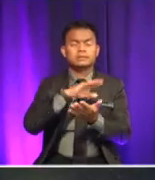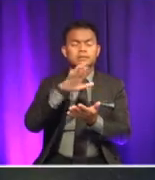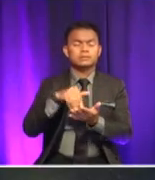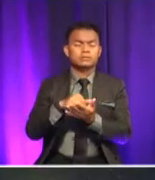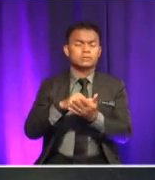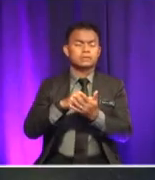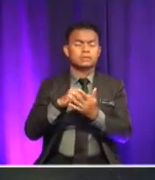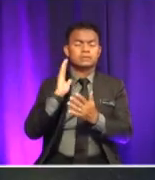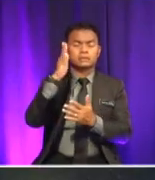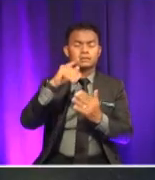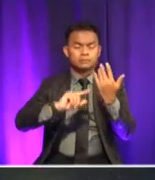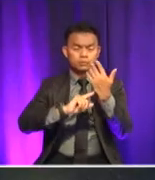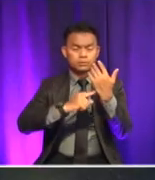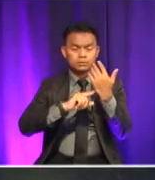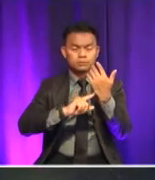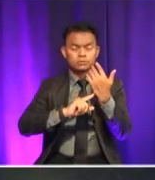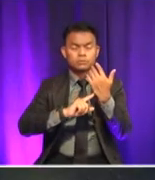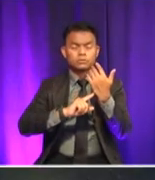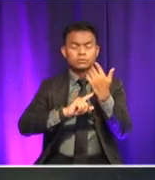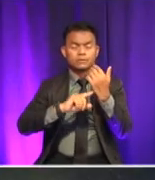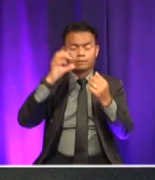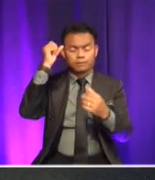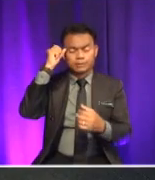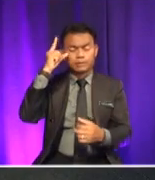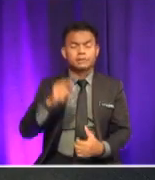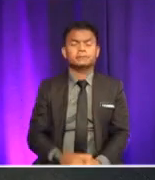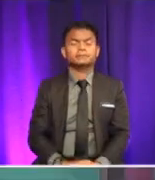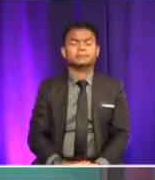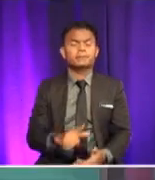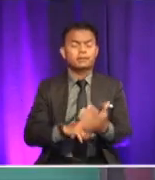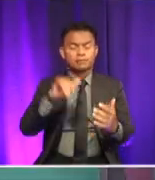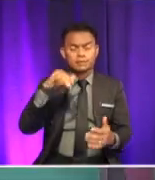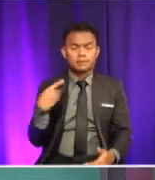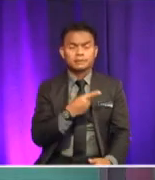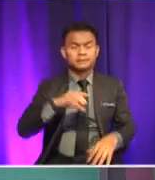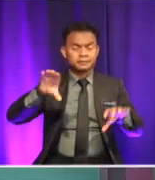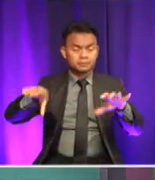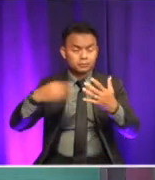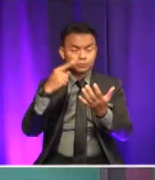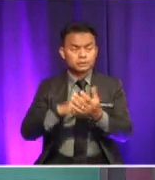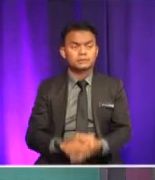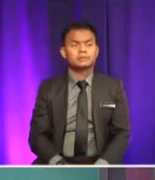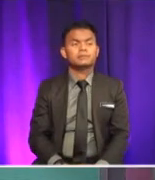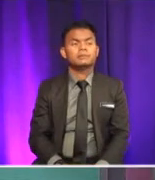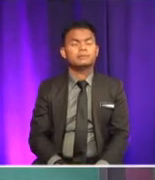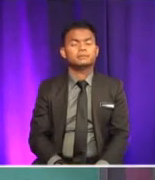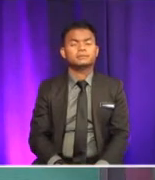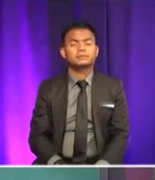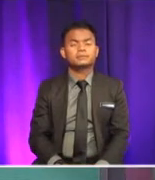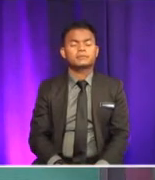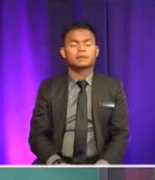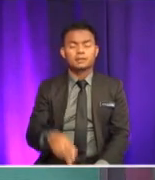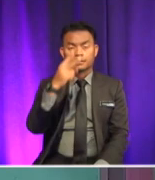Okay, why is she feeling confused? How would you feel in interrogation? And let's look at the chief rooster. He's glaring.